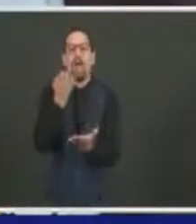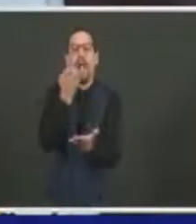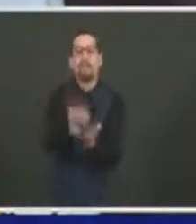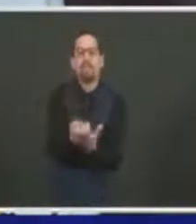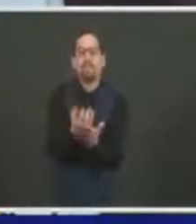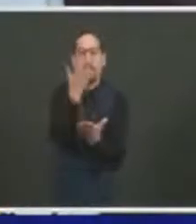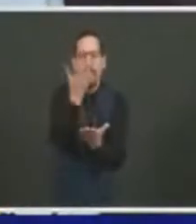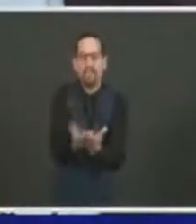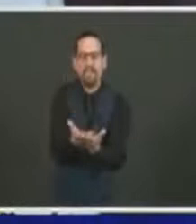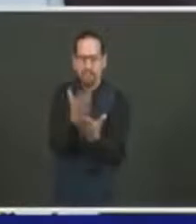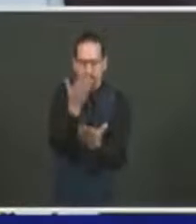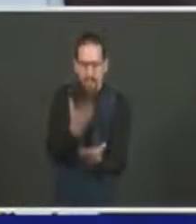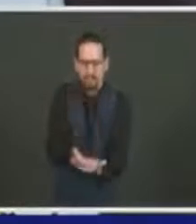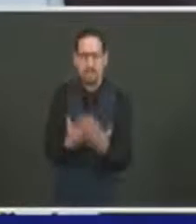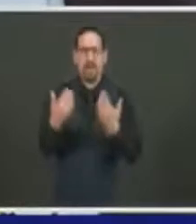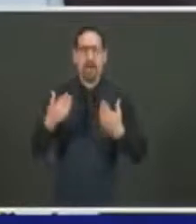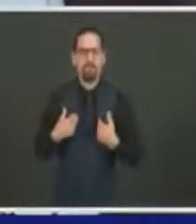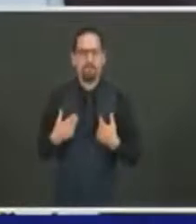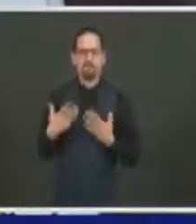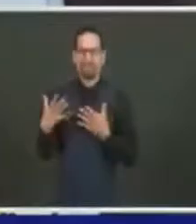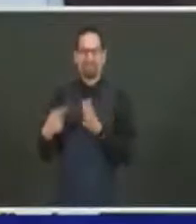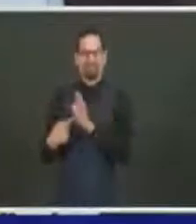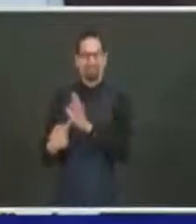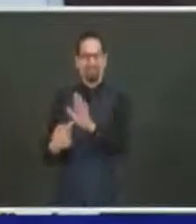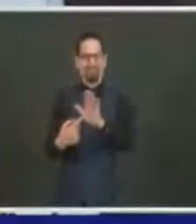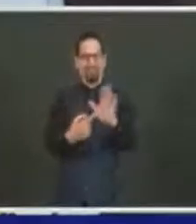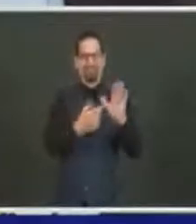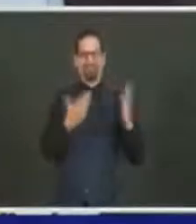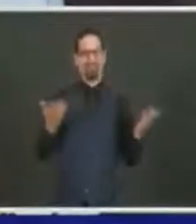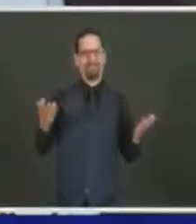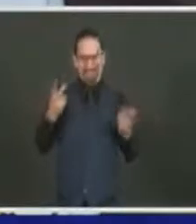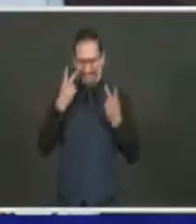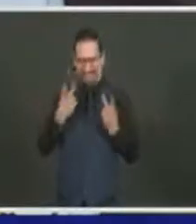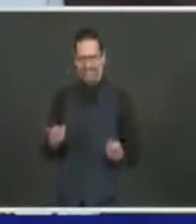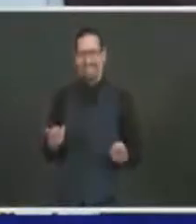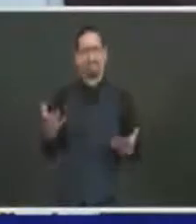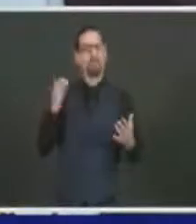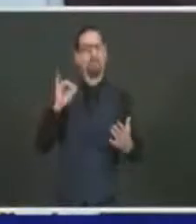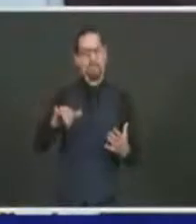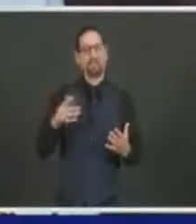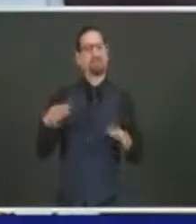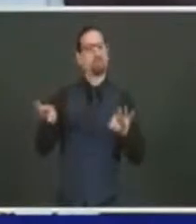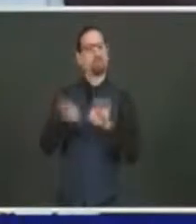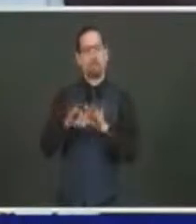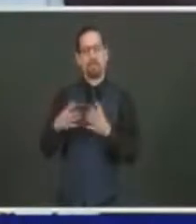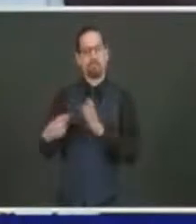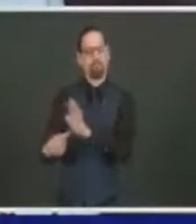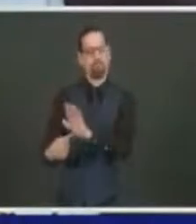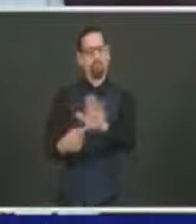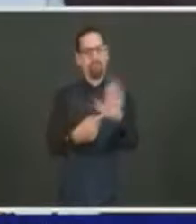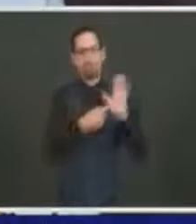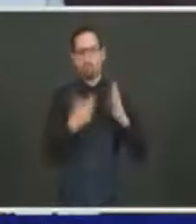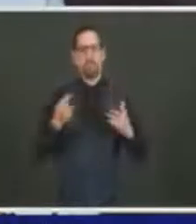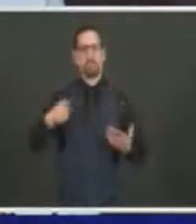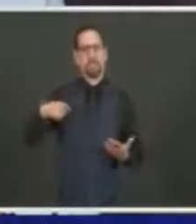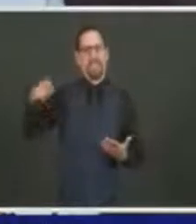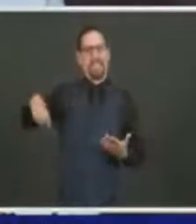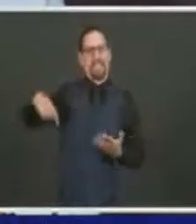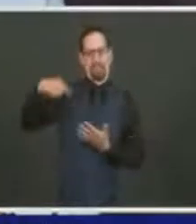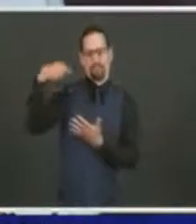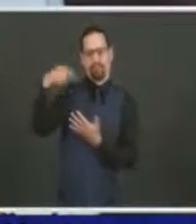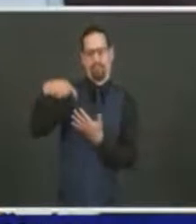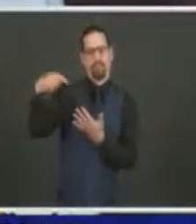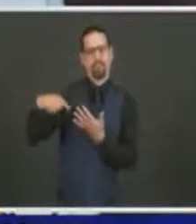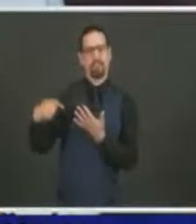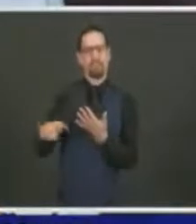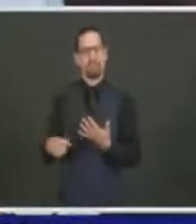on through this week to ensure that people have the items that make the difference. When we say follow the